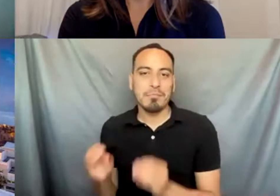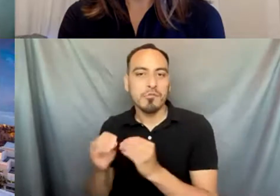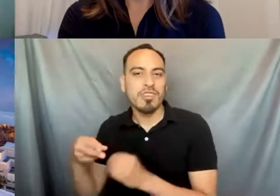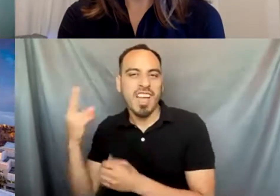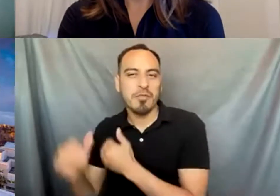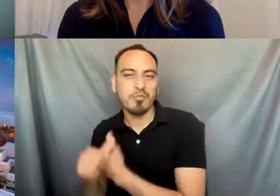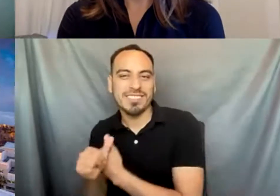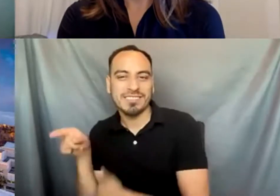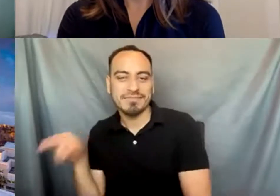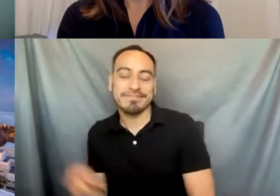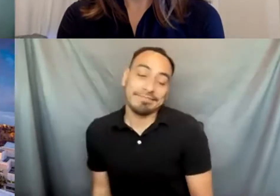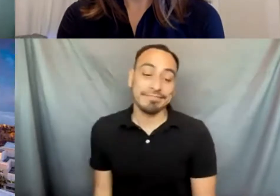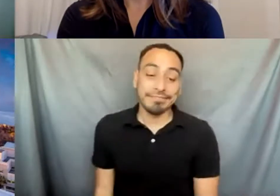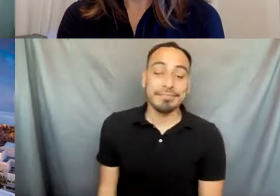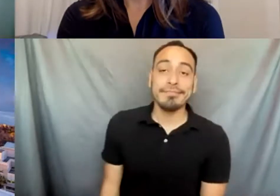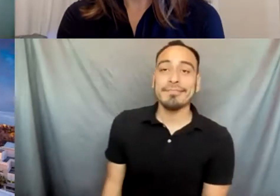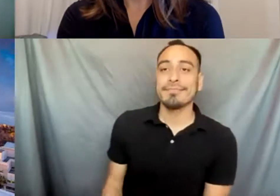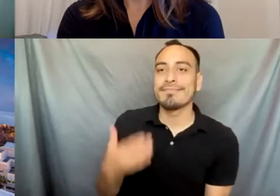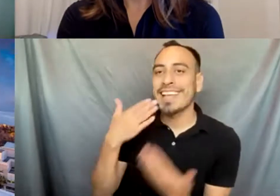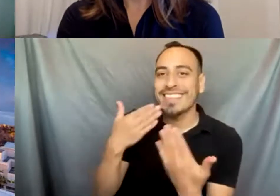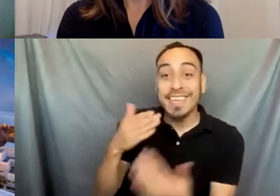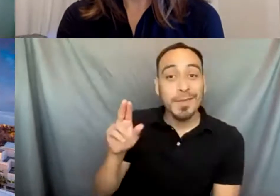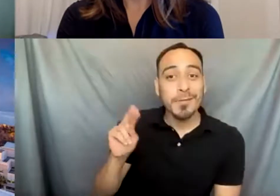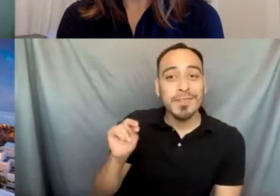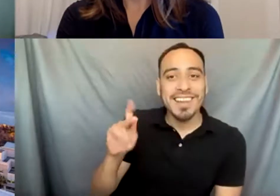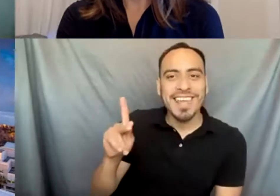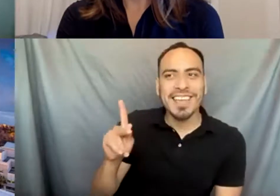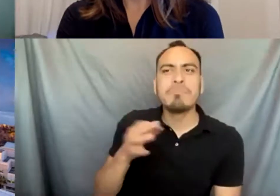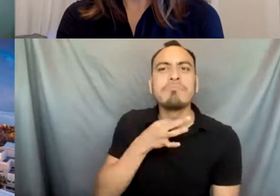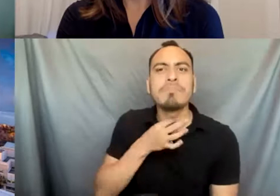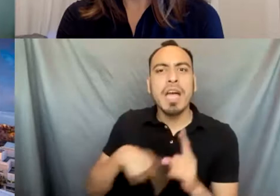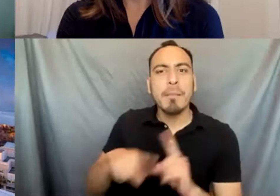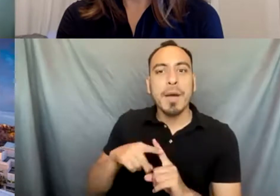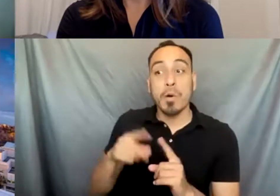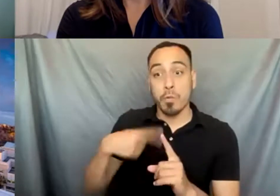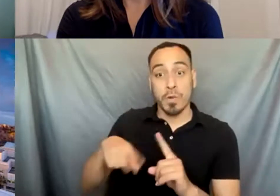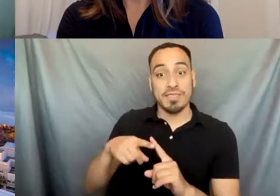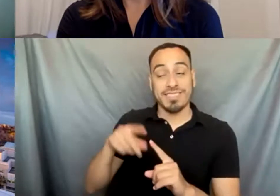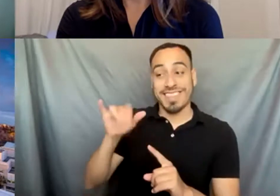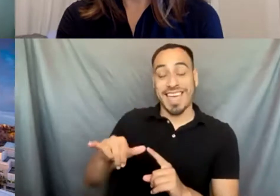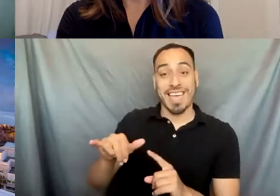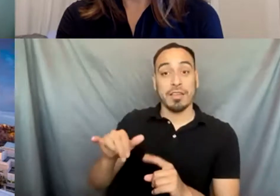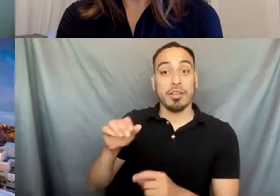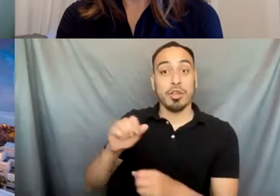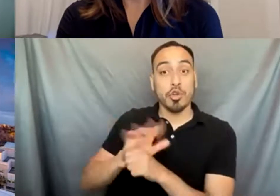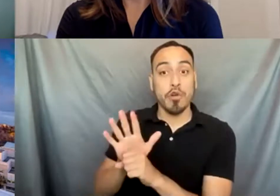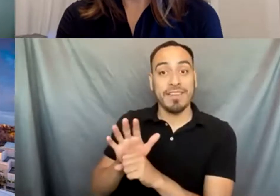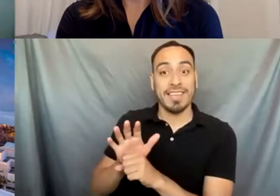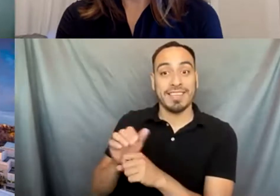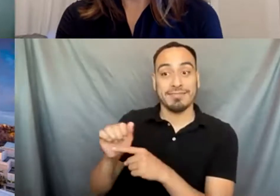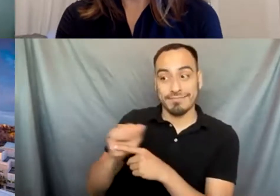Thank you, Nick. When will the new clinical trial Noel vaccine be in third stage trials be